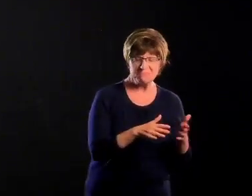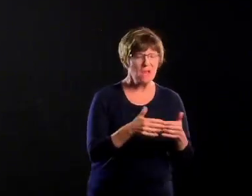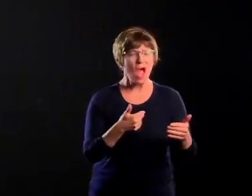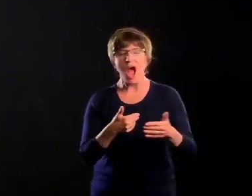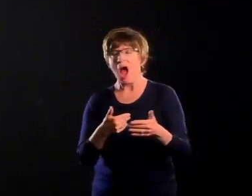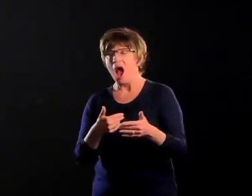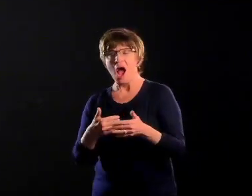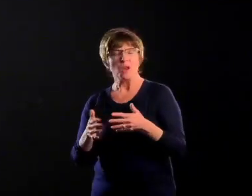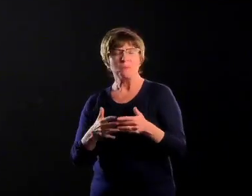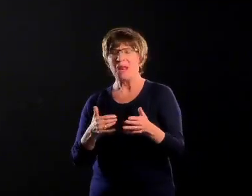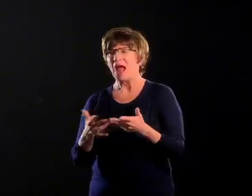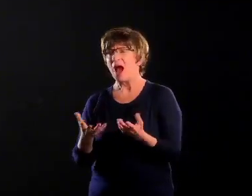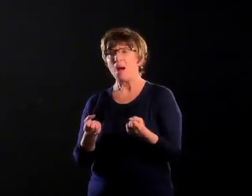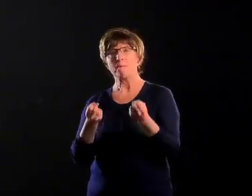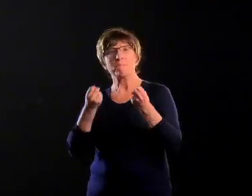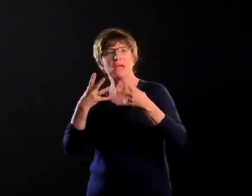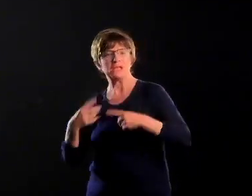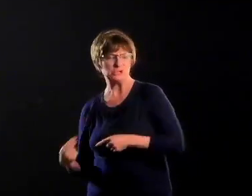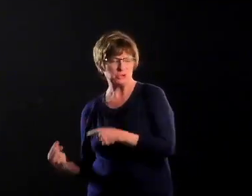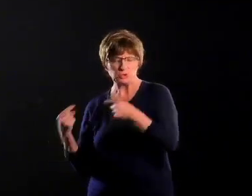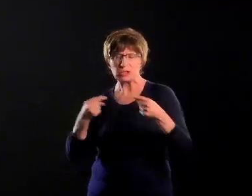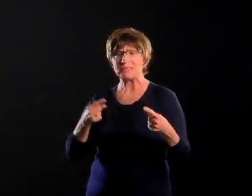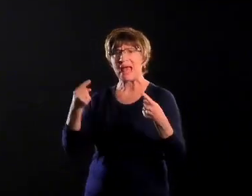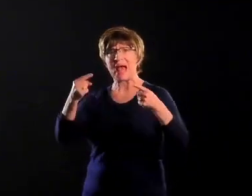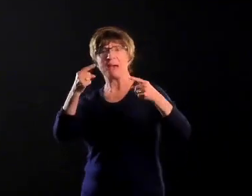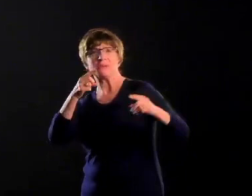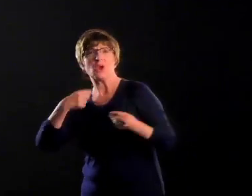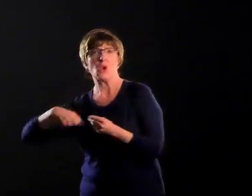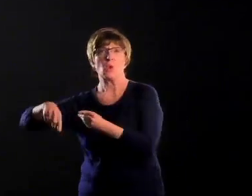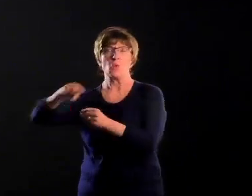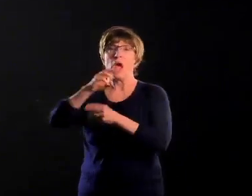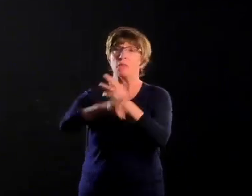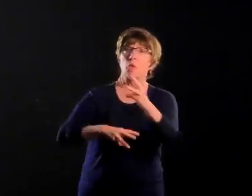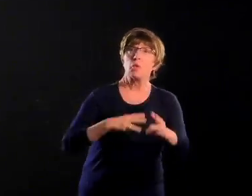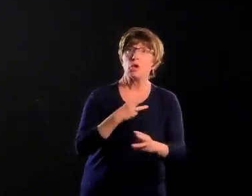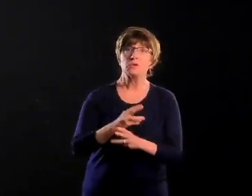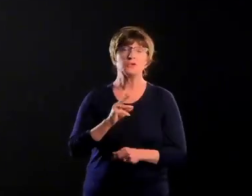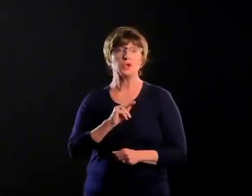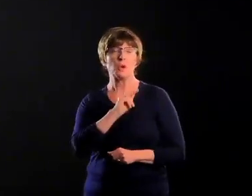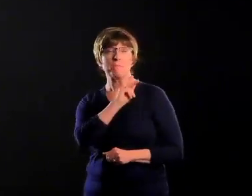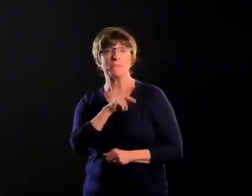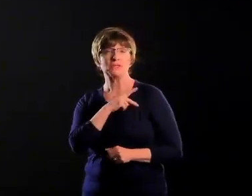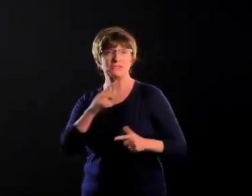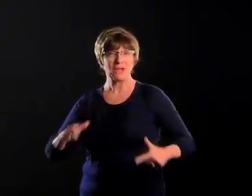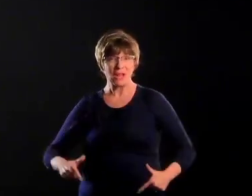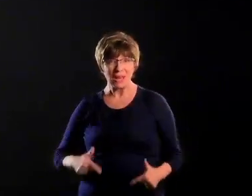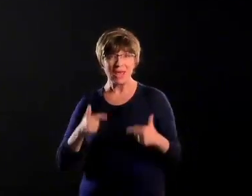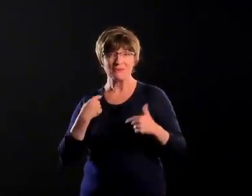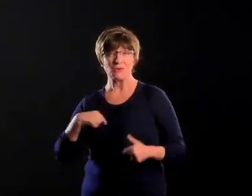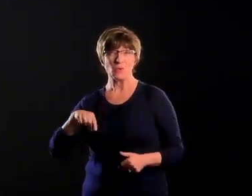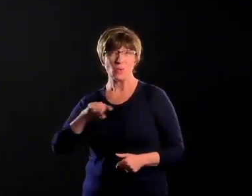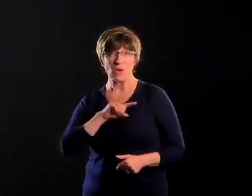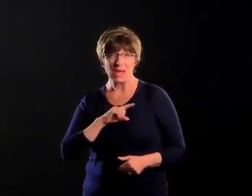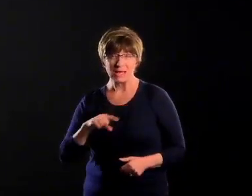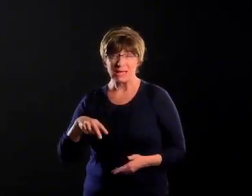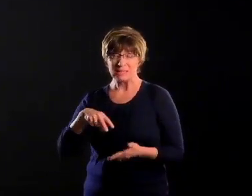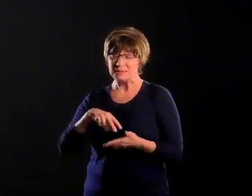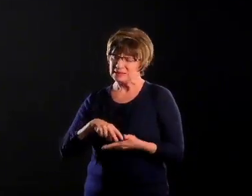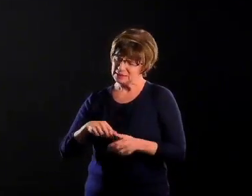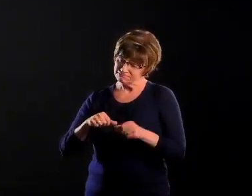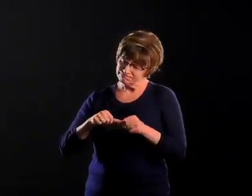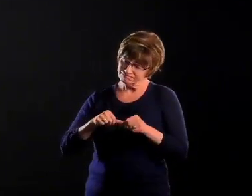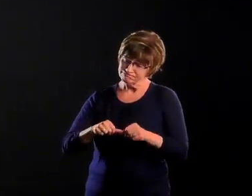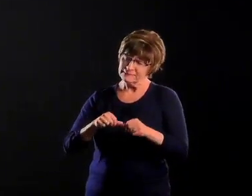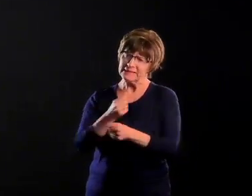struggles there are going on around the world or even in your personal life, we can stand secure in